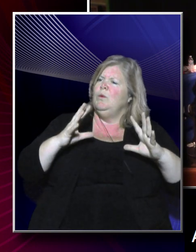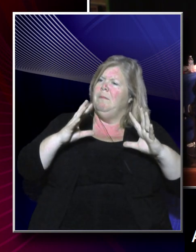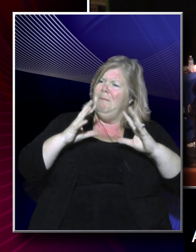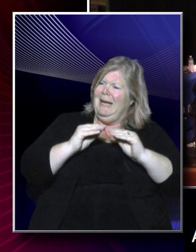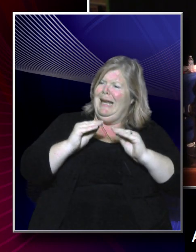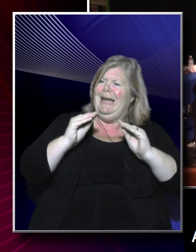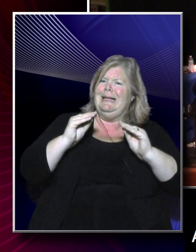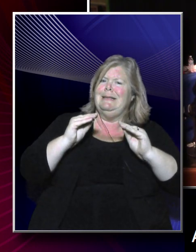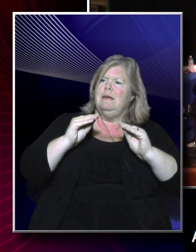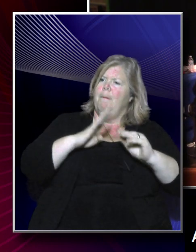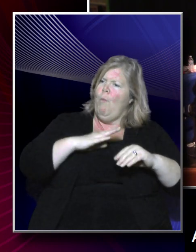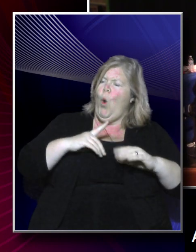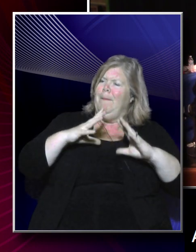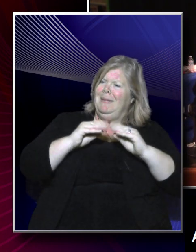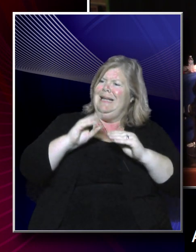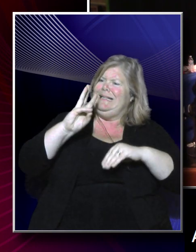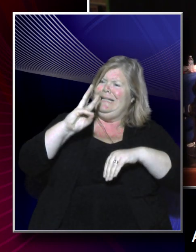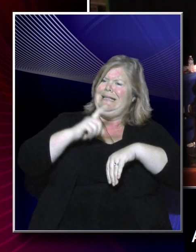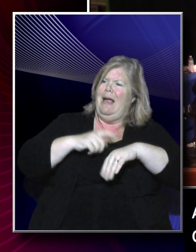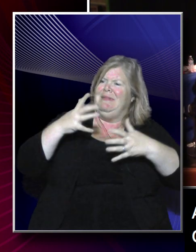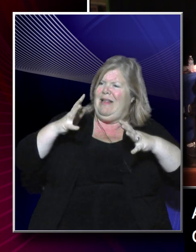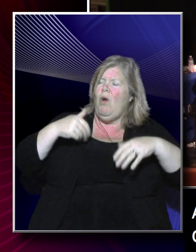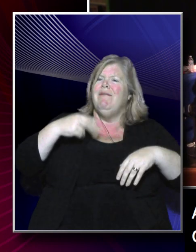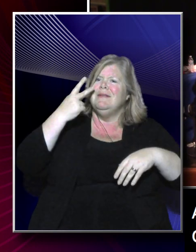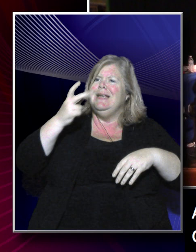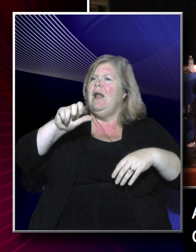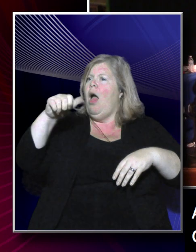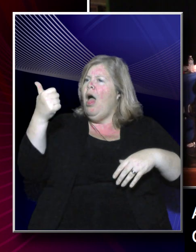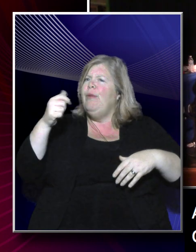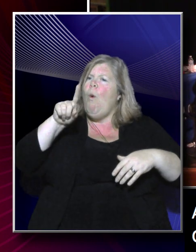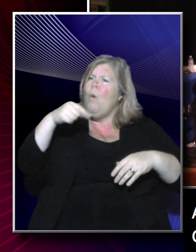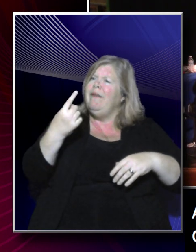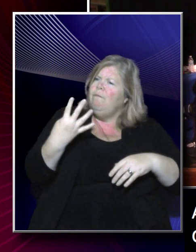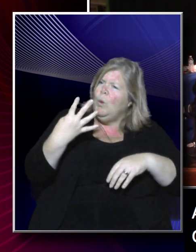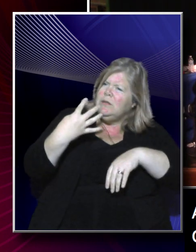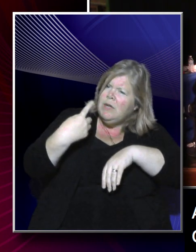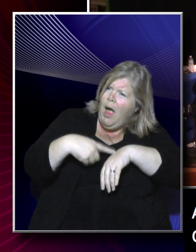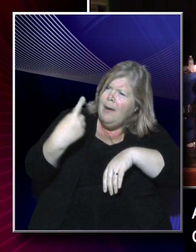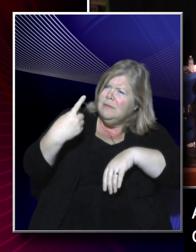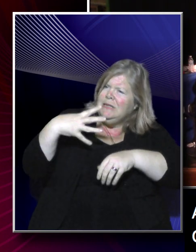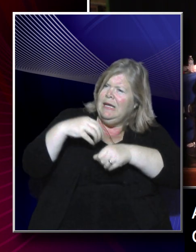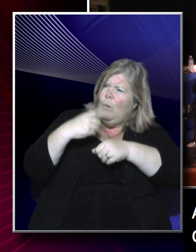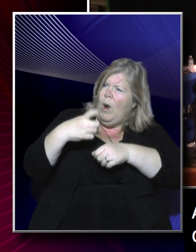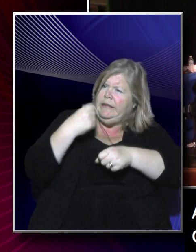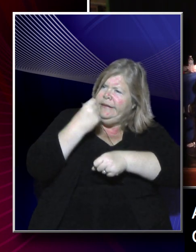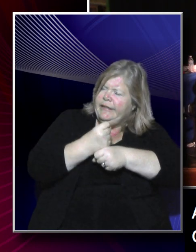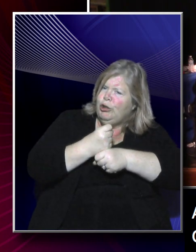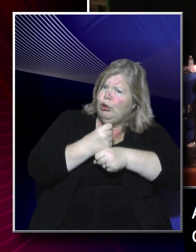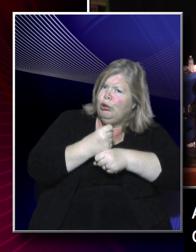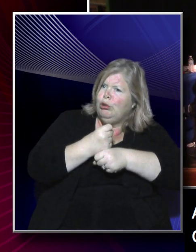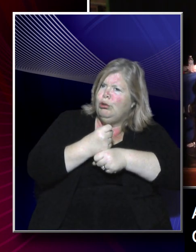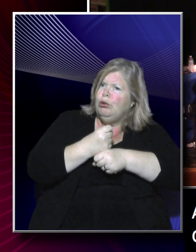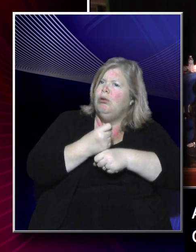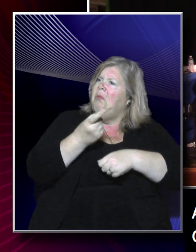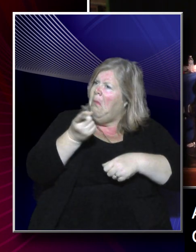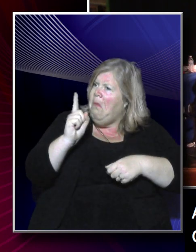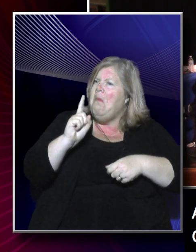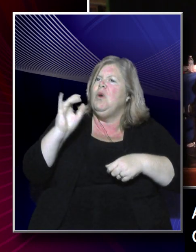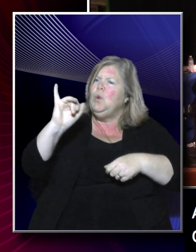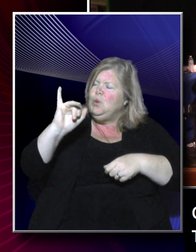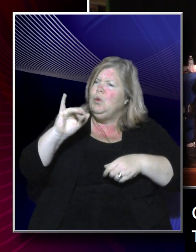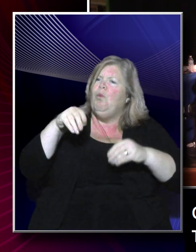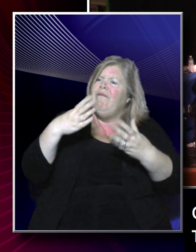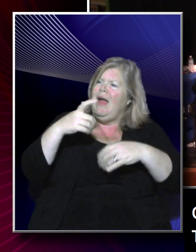times. I've seen other school boards that meet 4 times a year, and they also have time for their